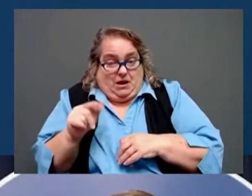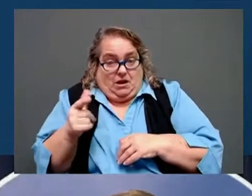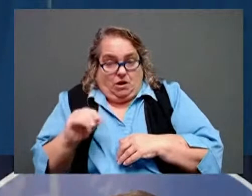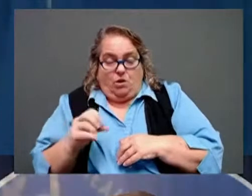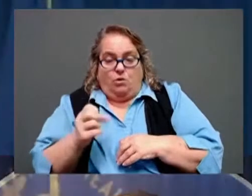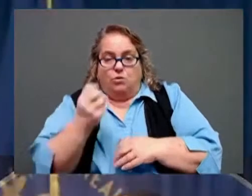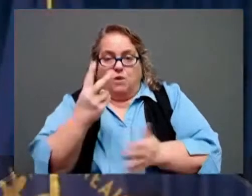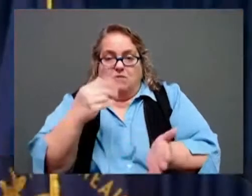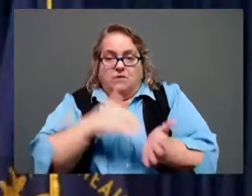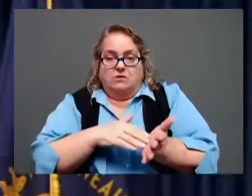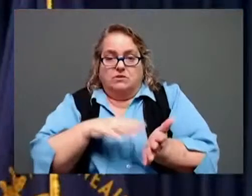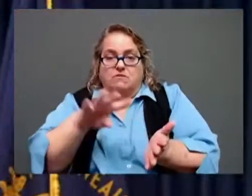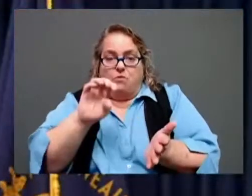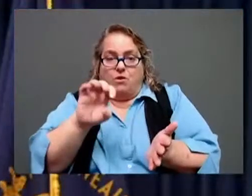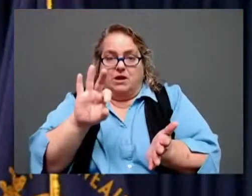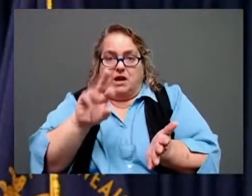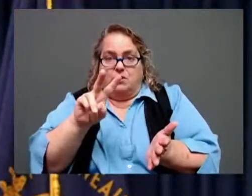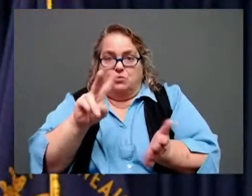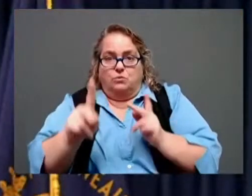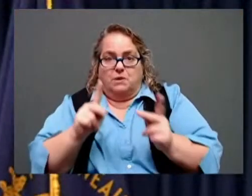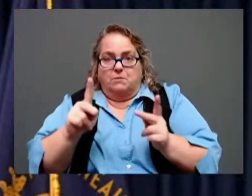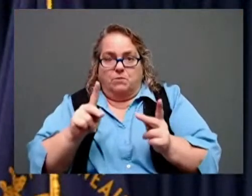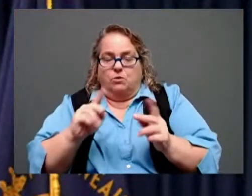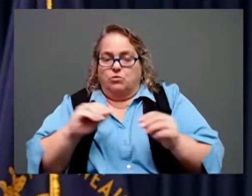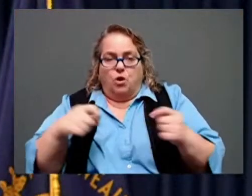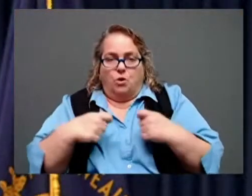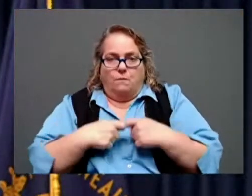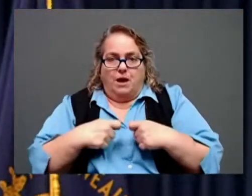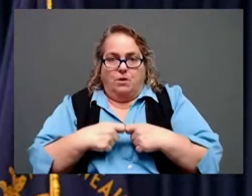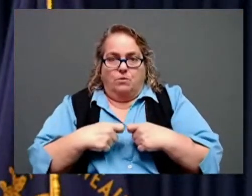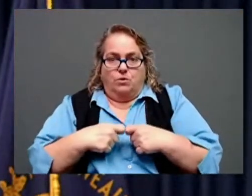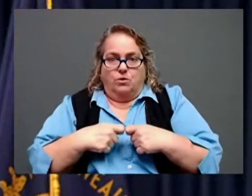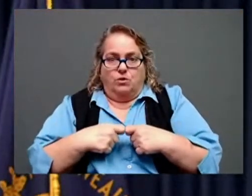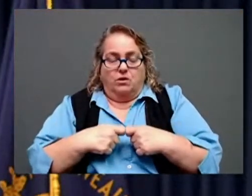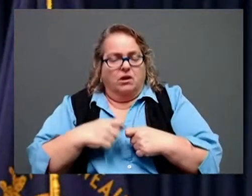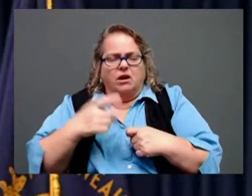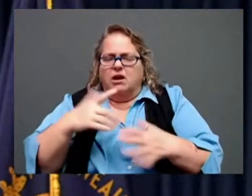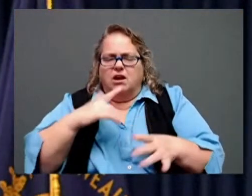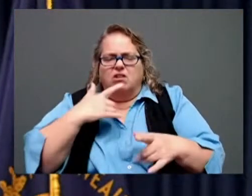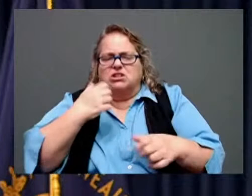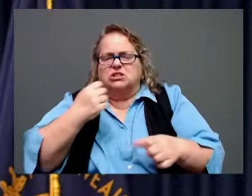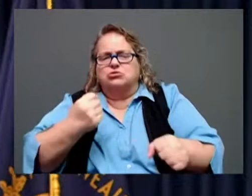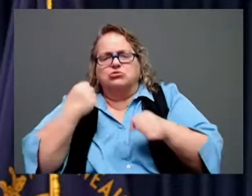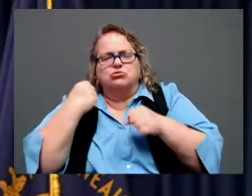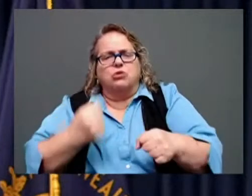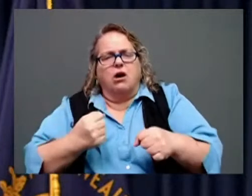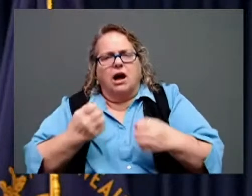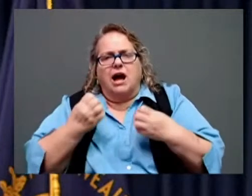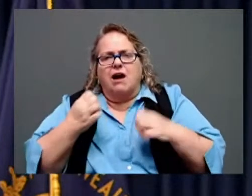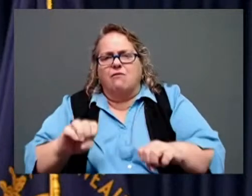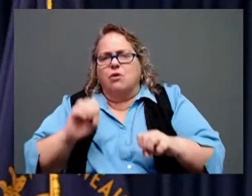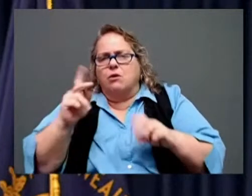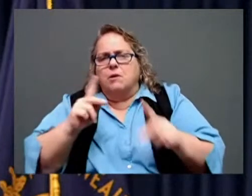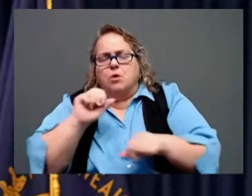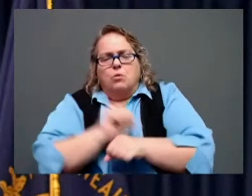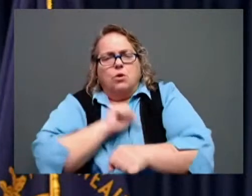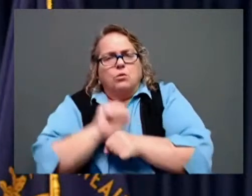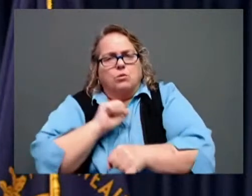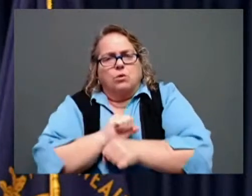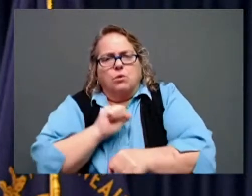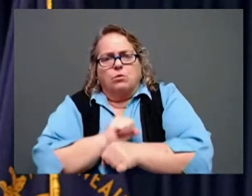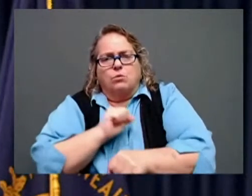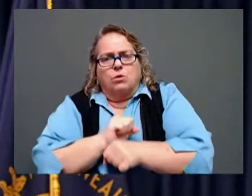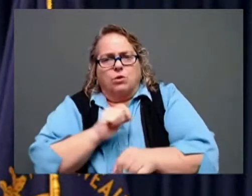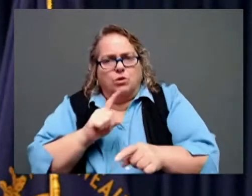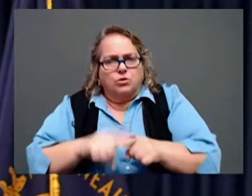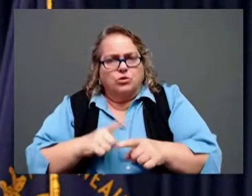12,492 people without power. This has been a Herculean effort by those working to restore power. Remember that at one point at the EOC